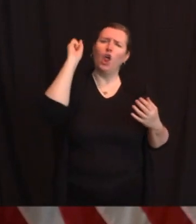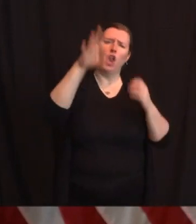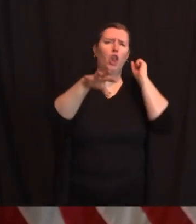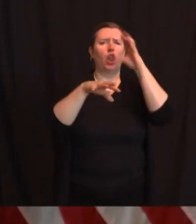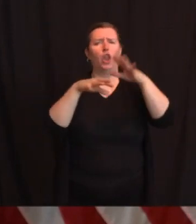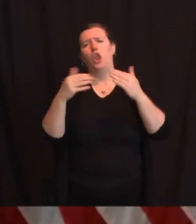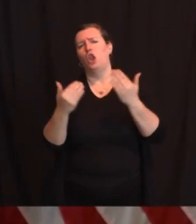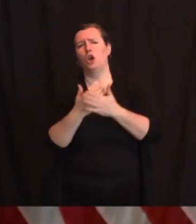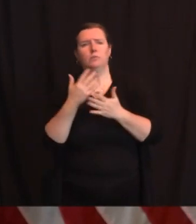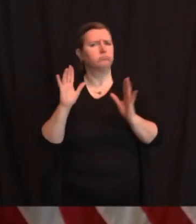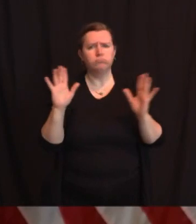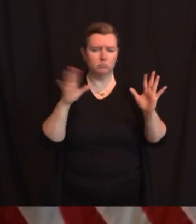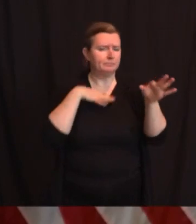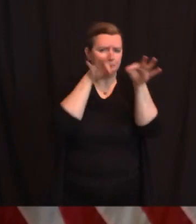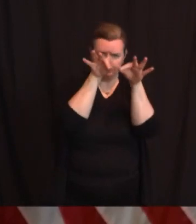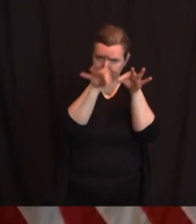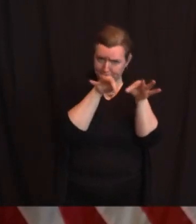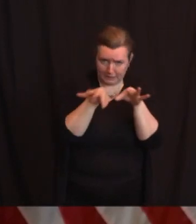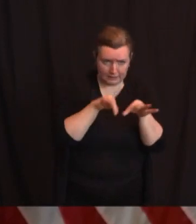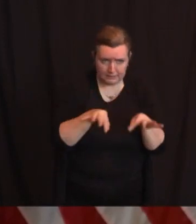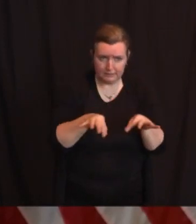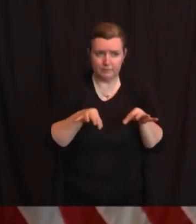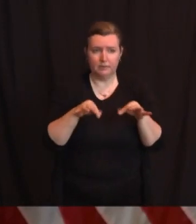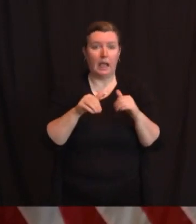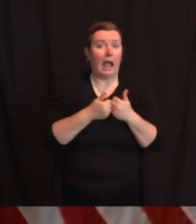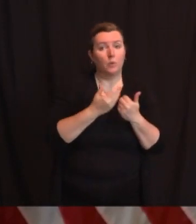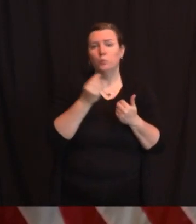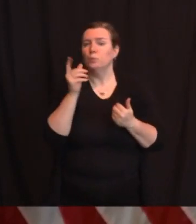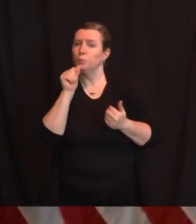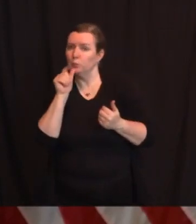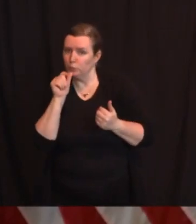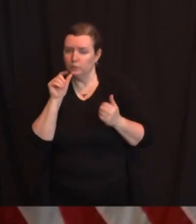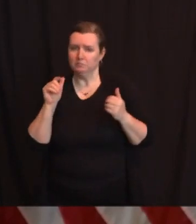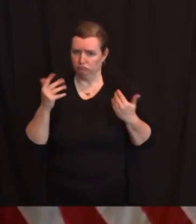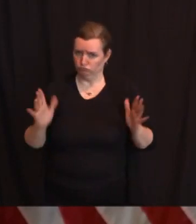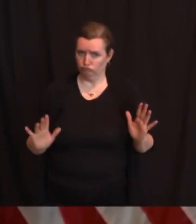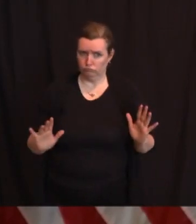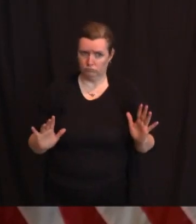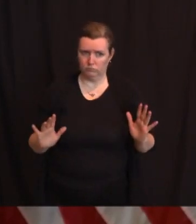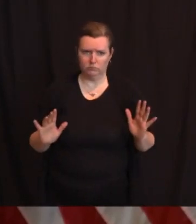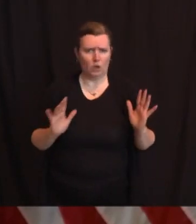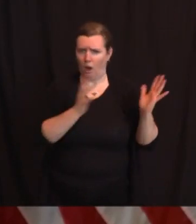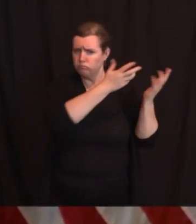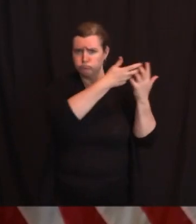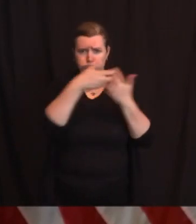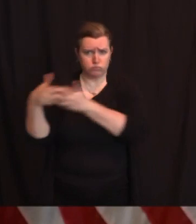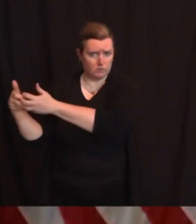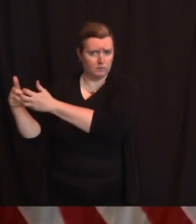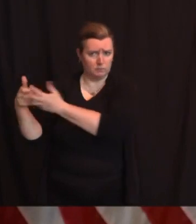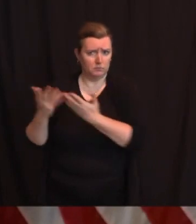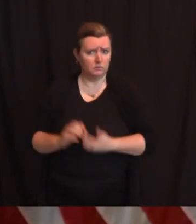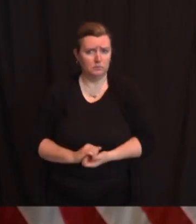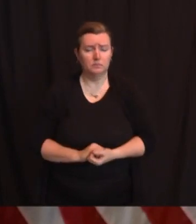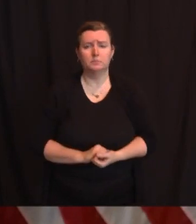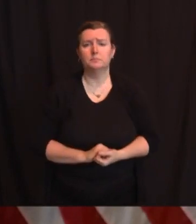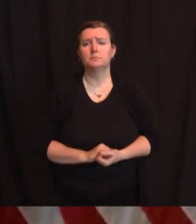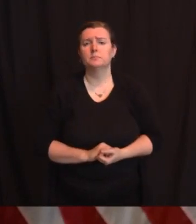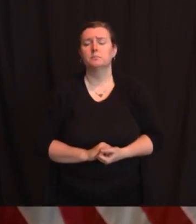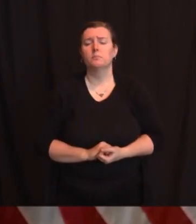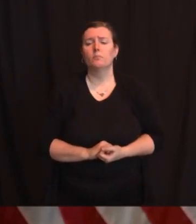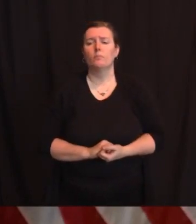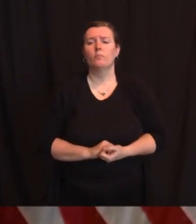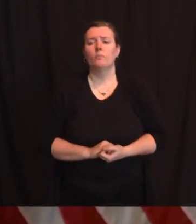together, this is now, for lack of a better phrase, a symphony. And we would expect, as I mentioned already in my remarks, at